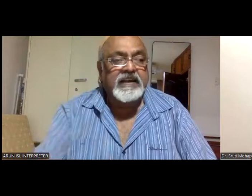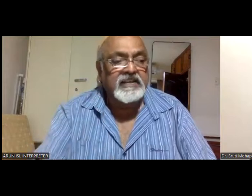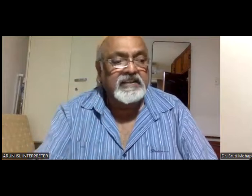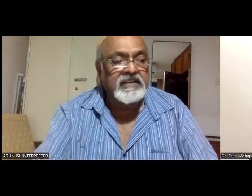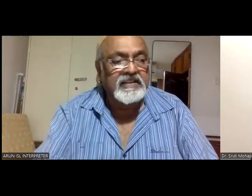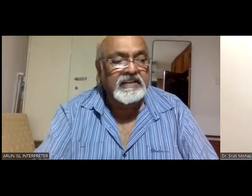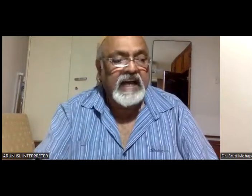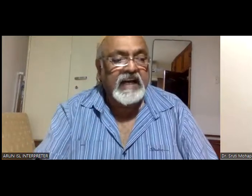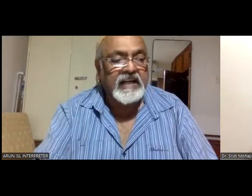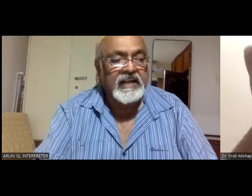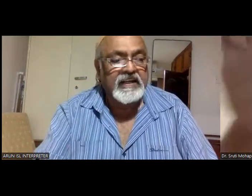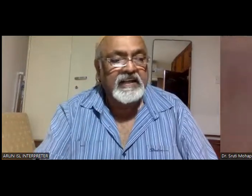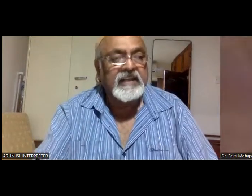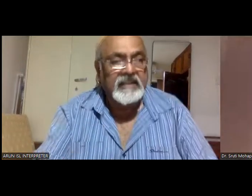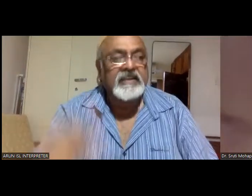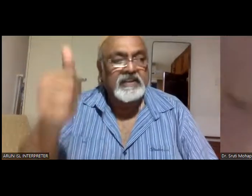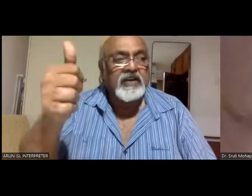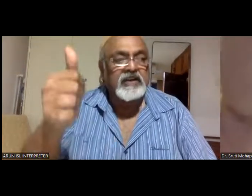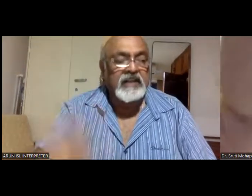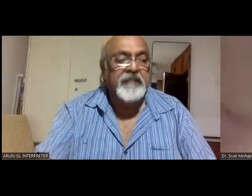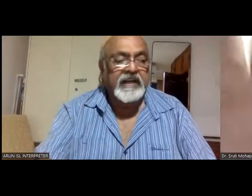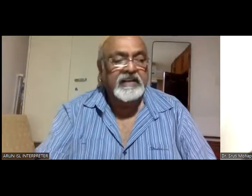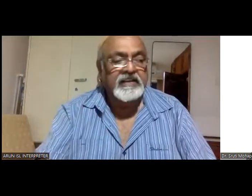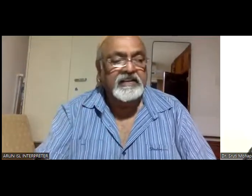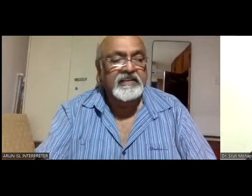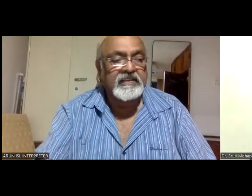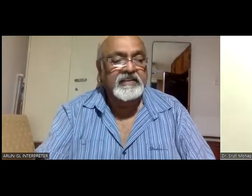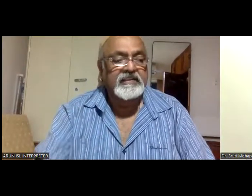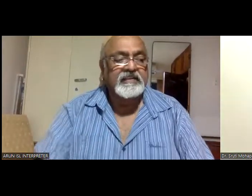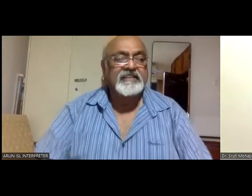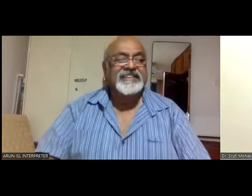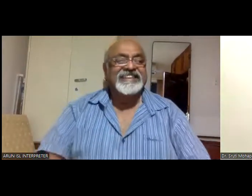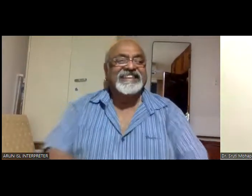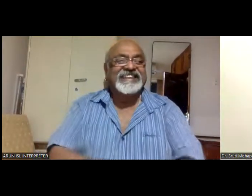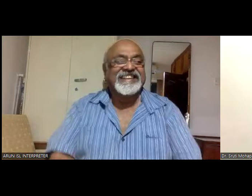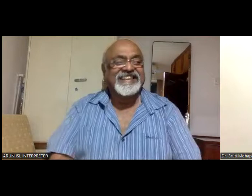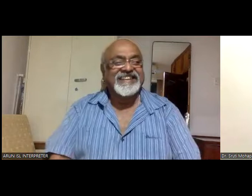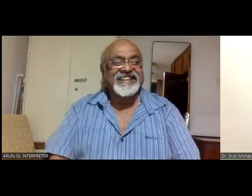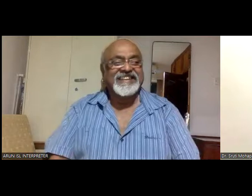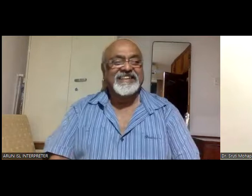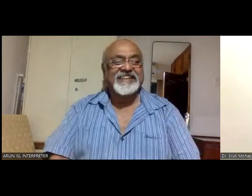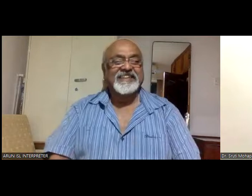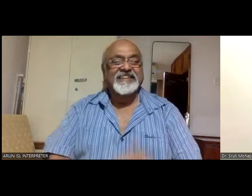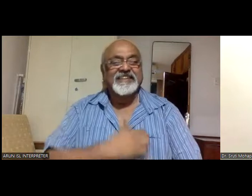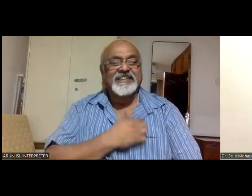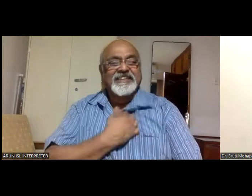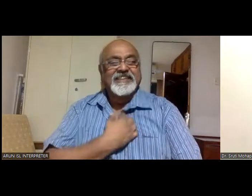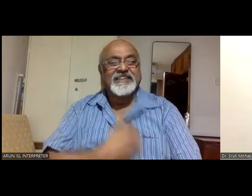better. Hello, Yeah, hello. Better? yeah, better. Okay. So,